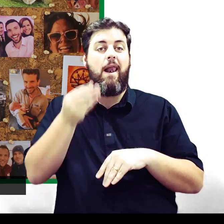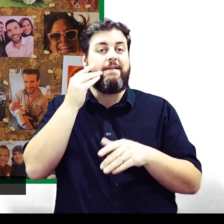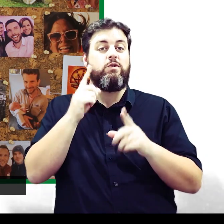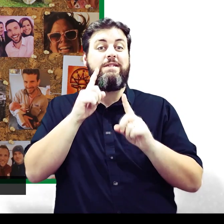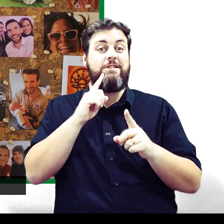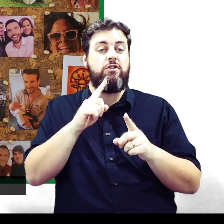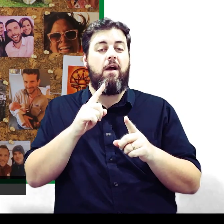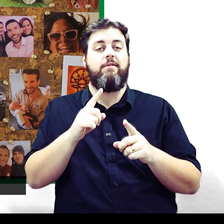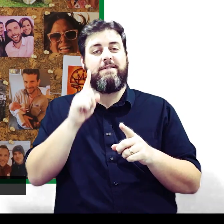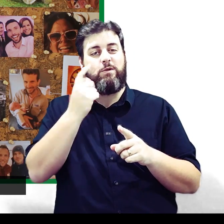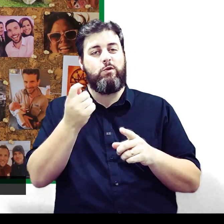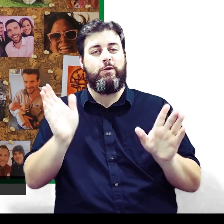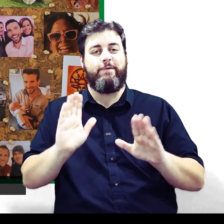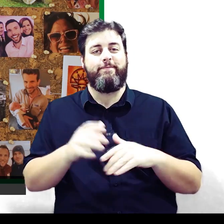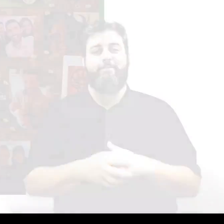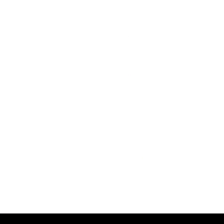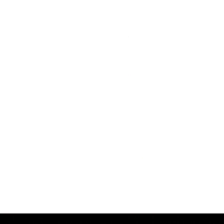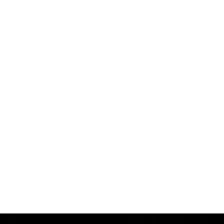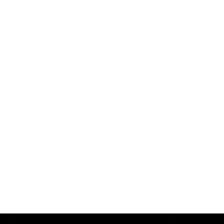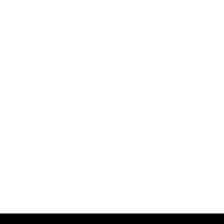to your teachers and we look forward to seeing you soon.